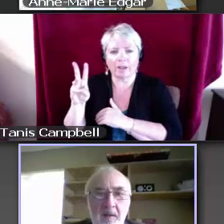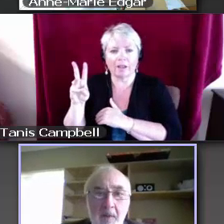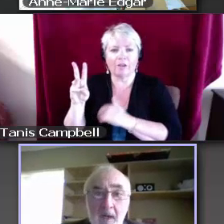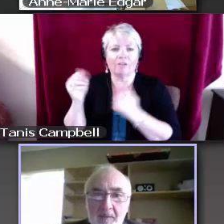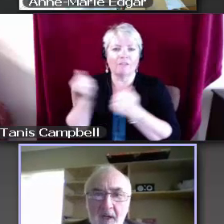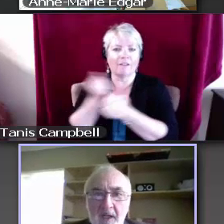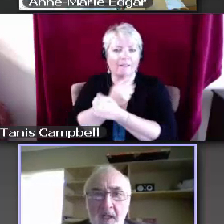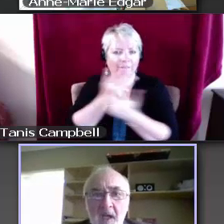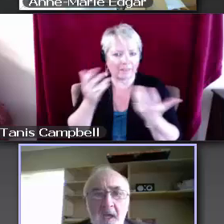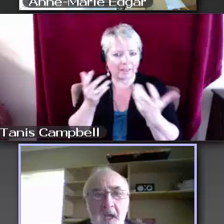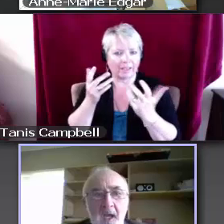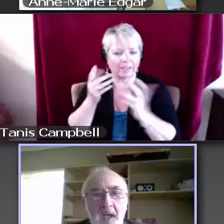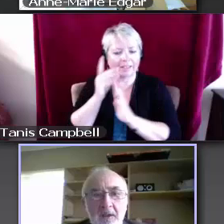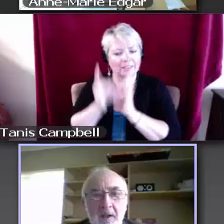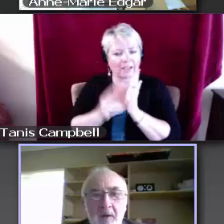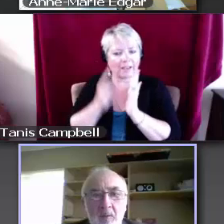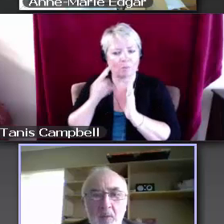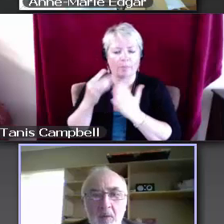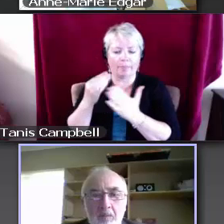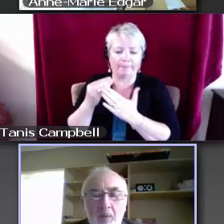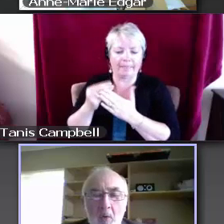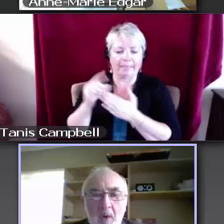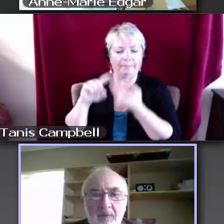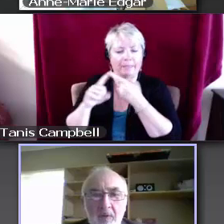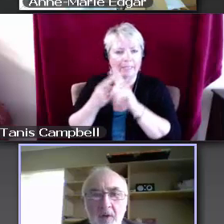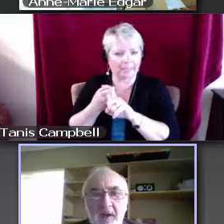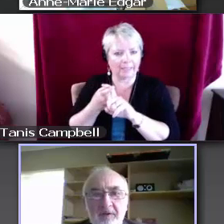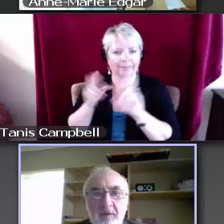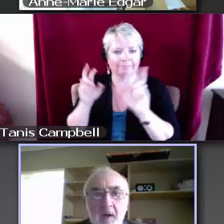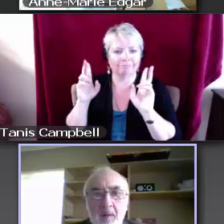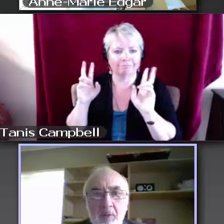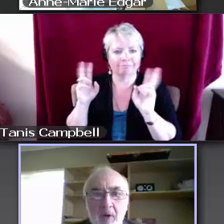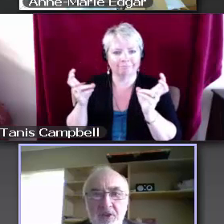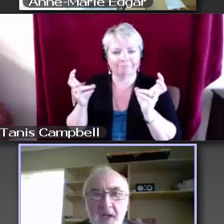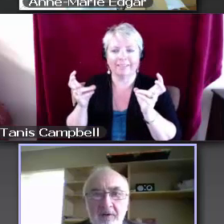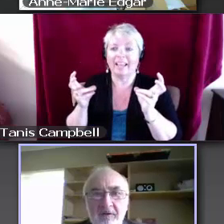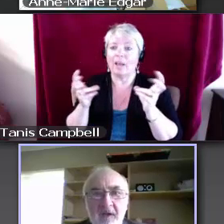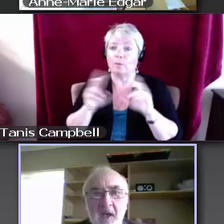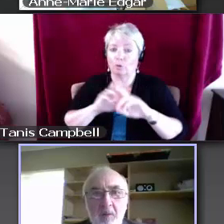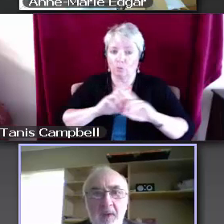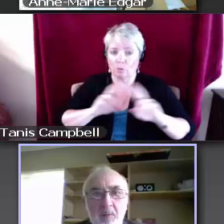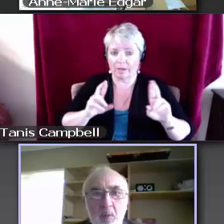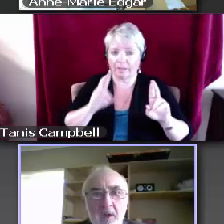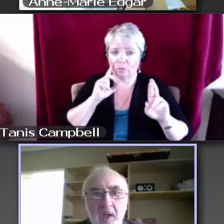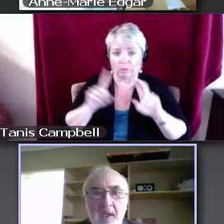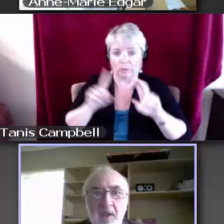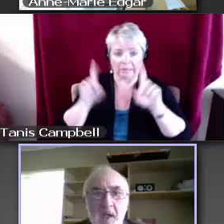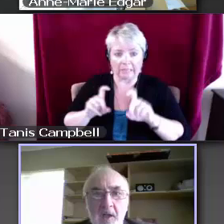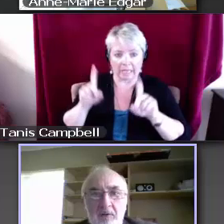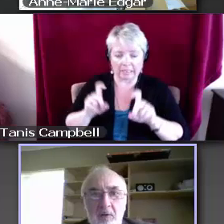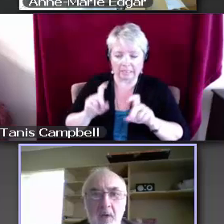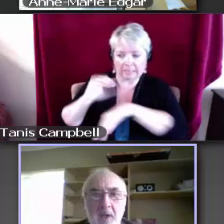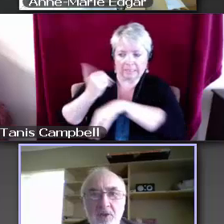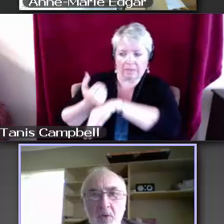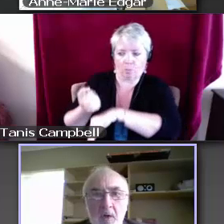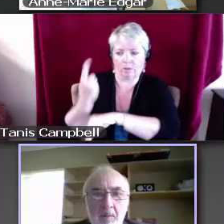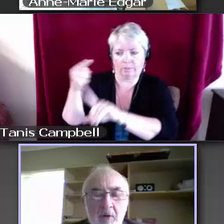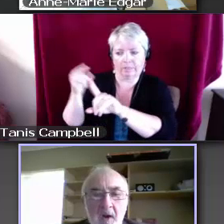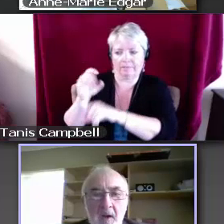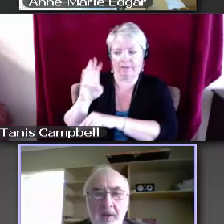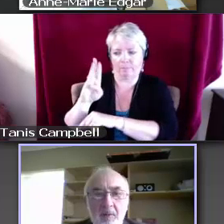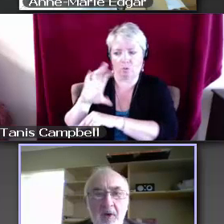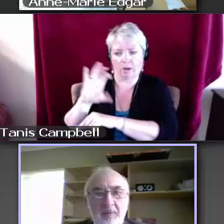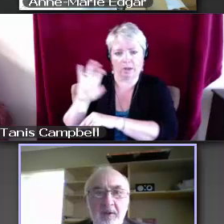for the Money Buddy. And we were going for a test branch and seeing how people would like to